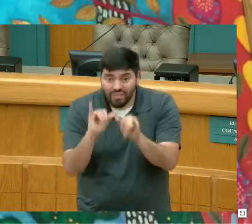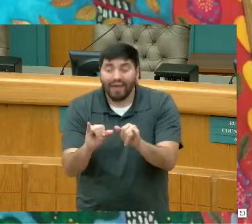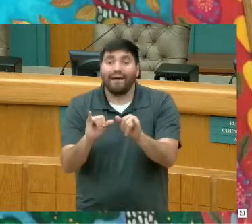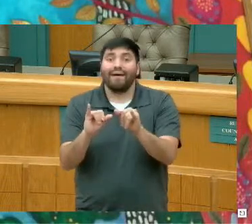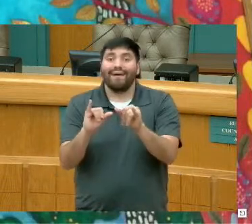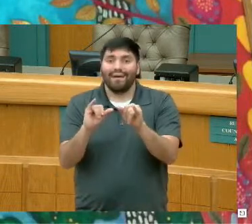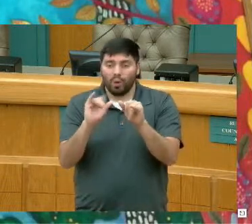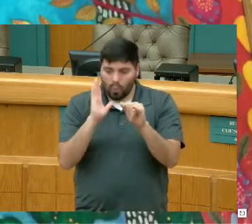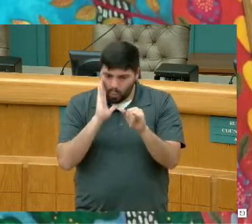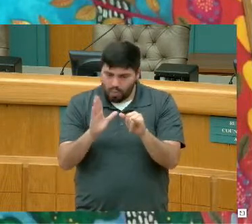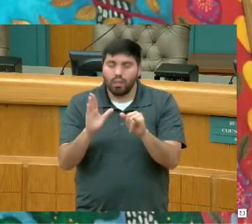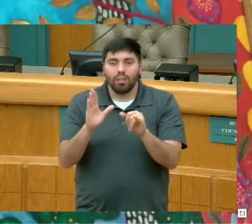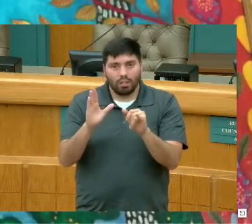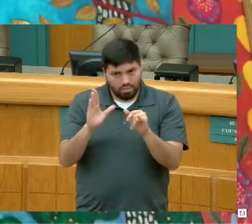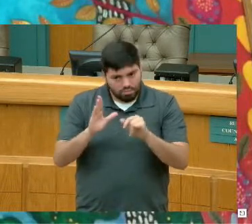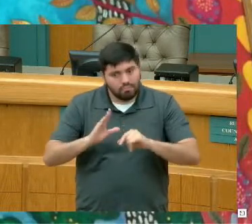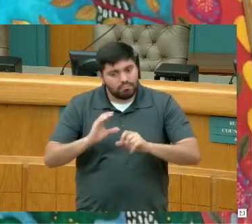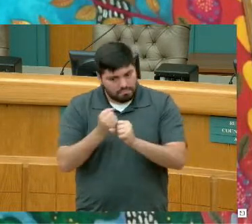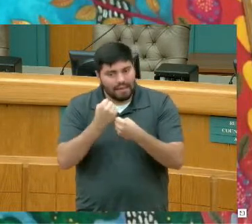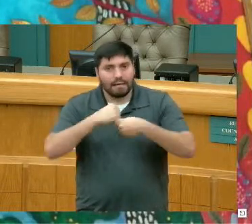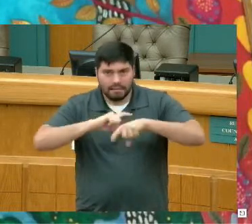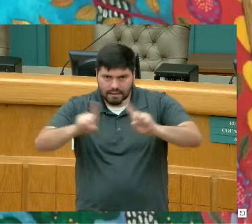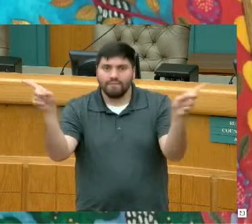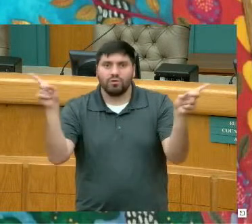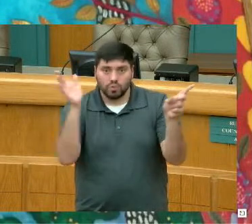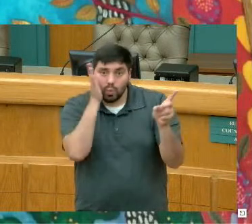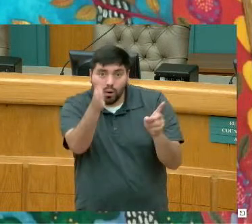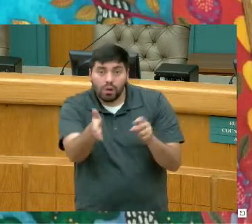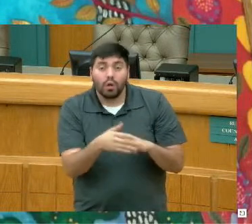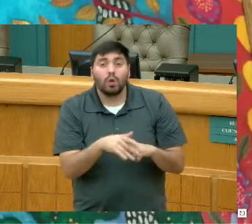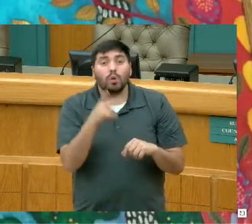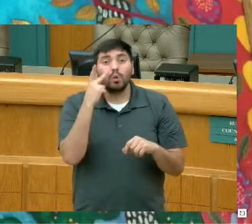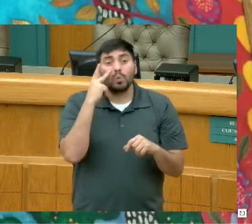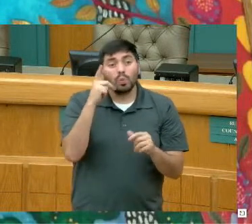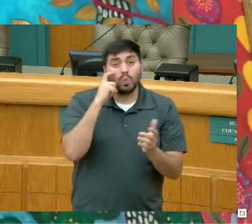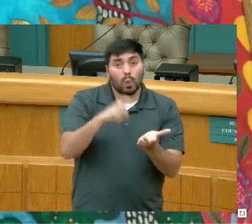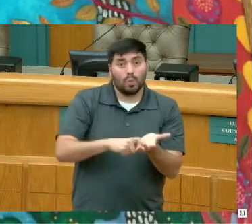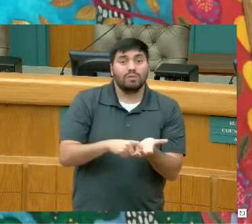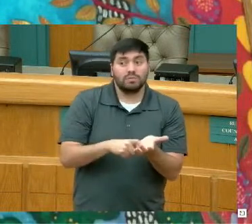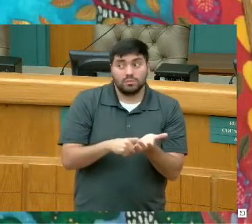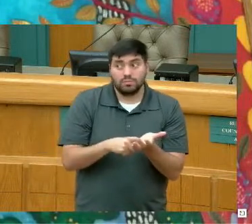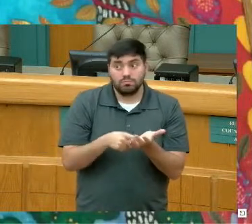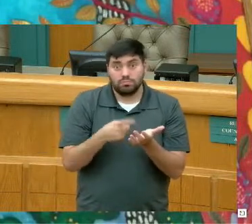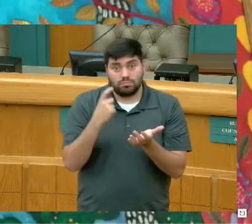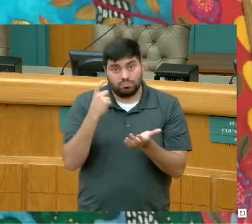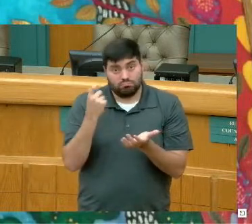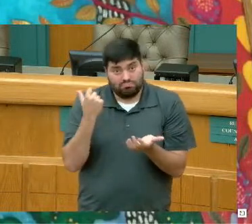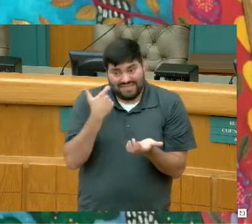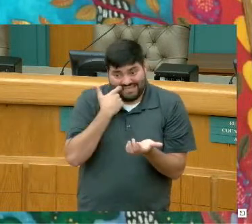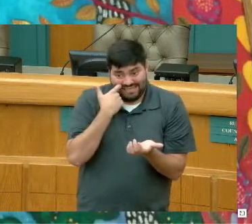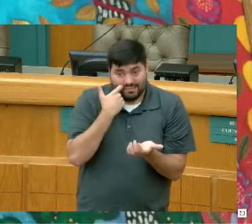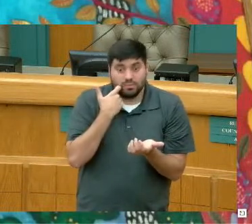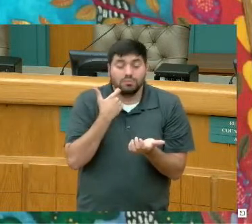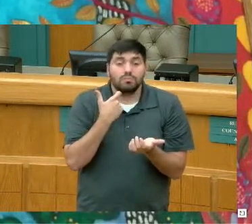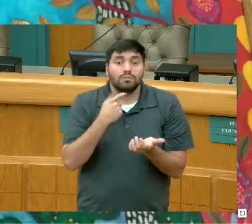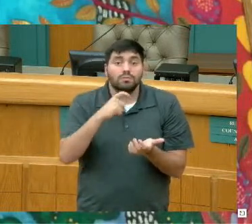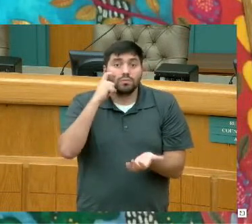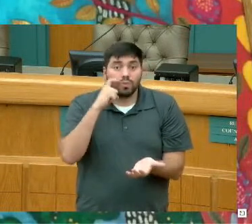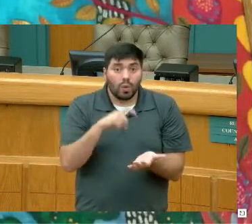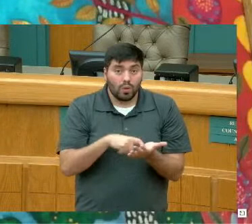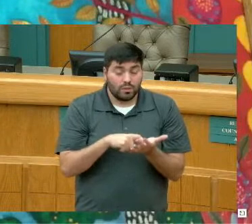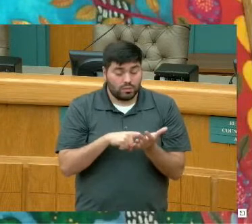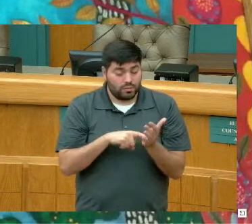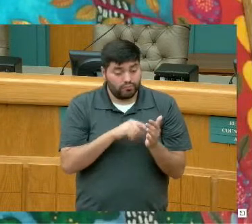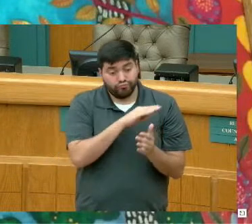those actions are making a difference. You saw the curves just a moment ago. You saw how we had